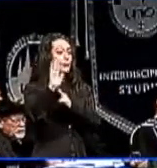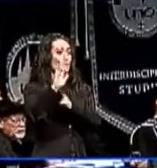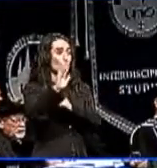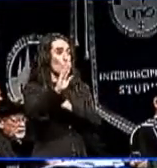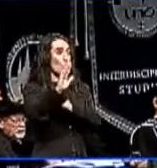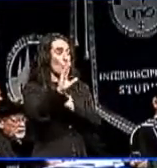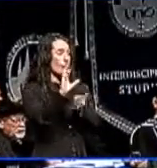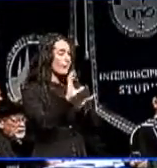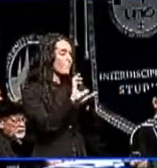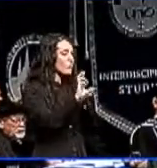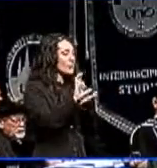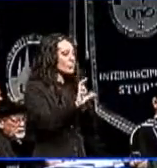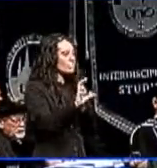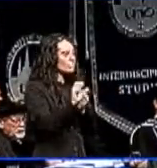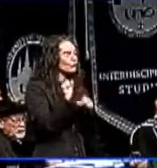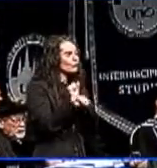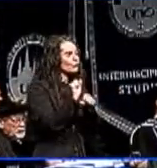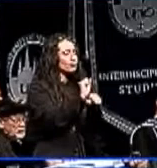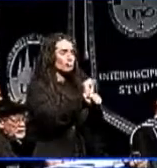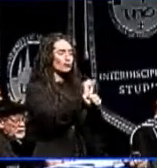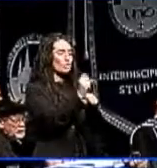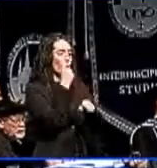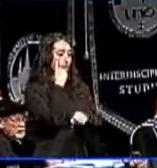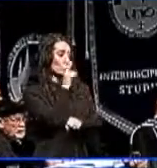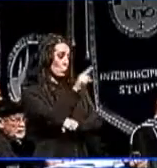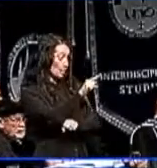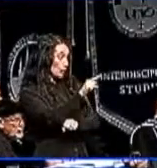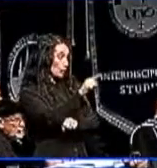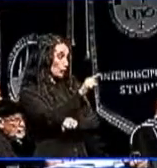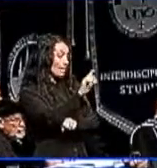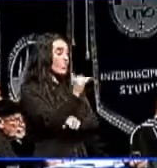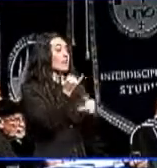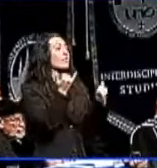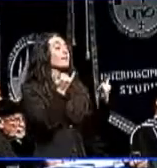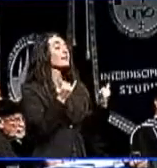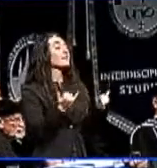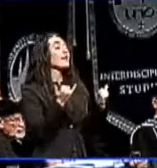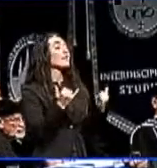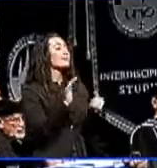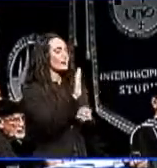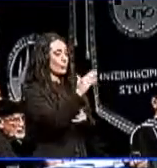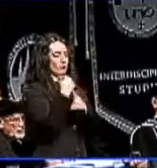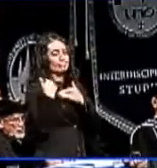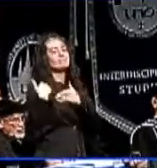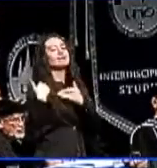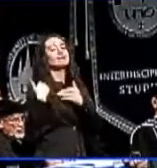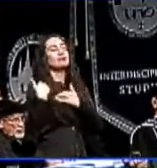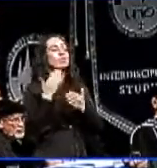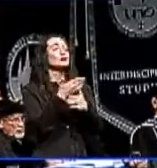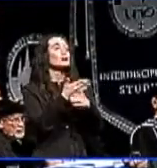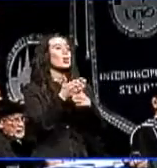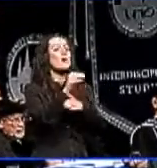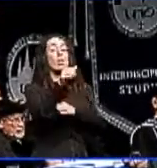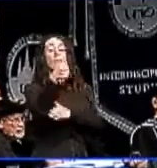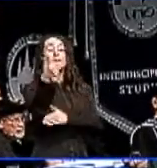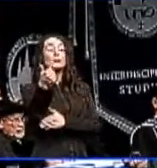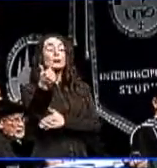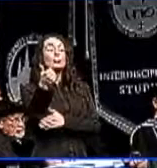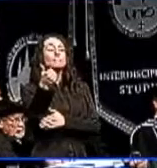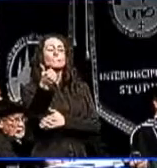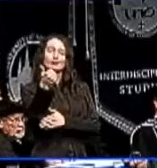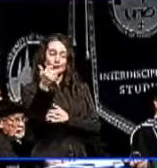investments that have been made for them makes their obligation to share with others